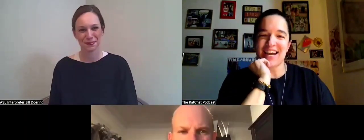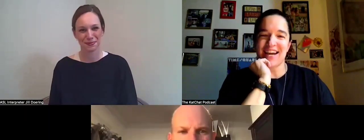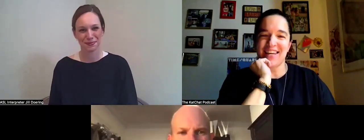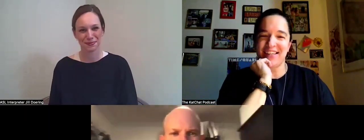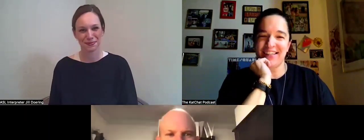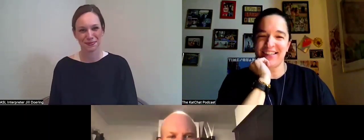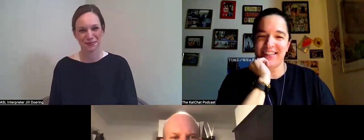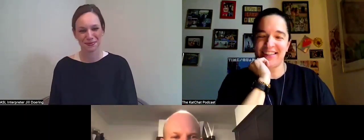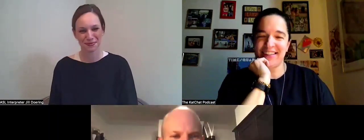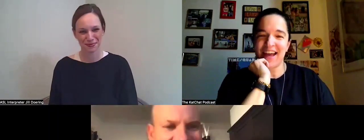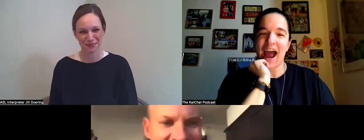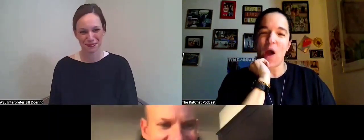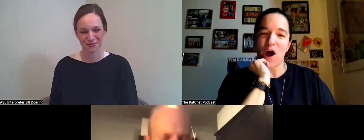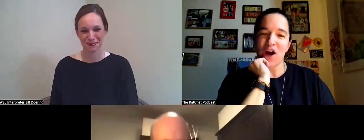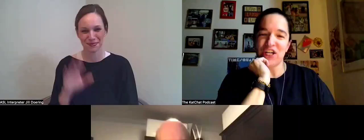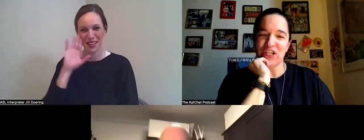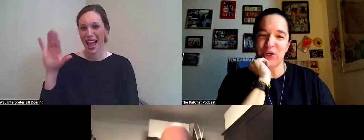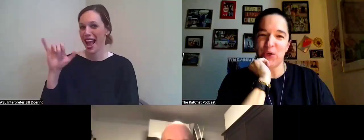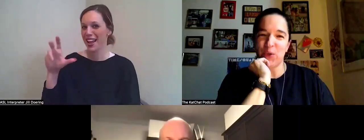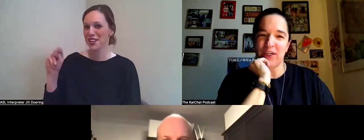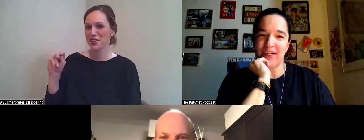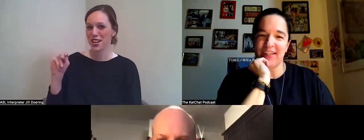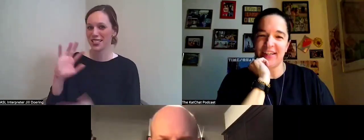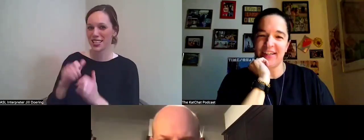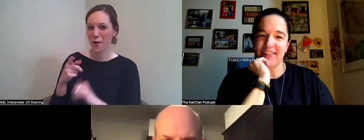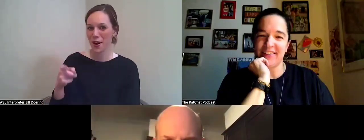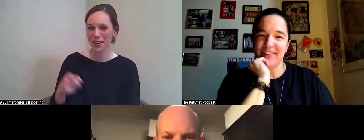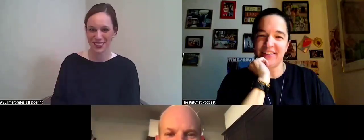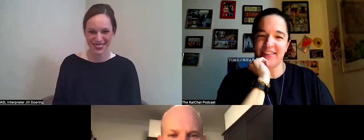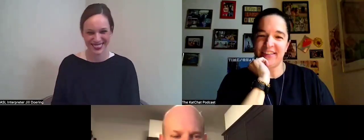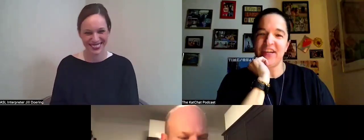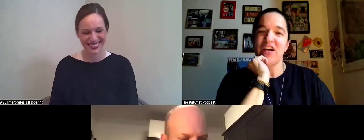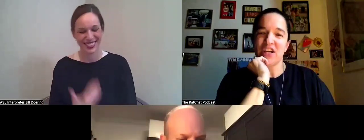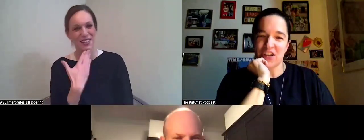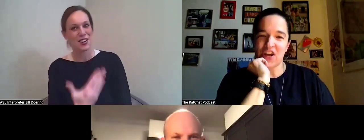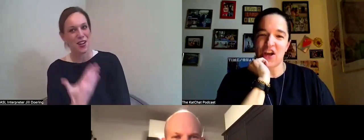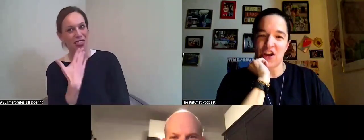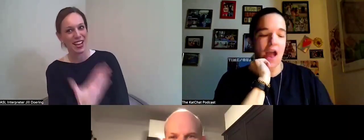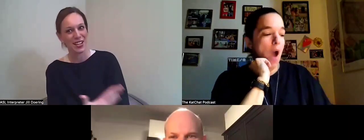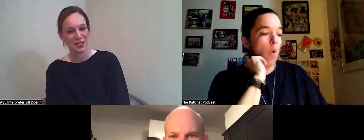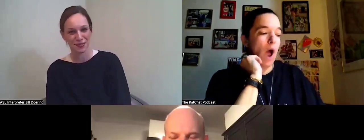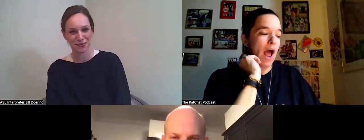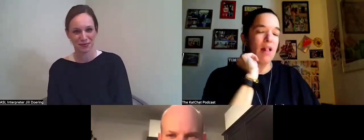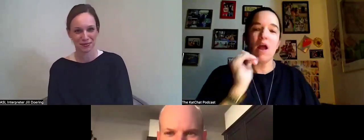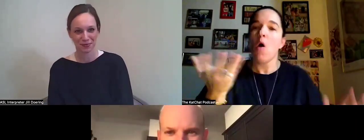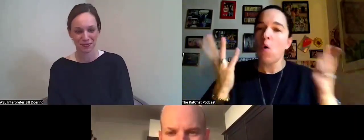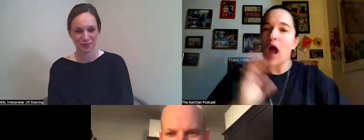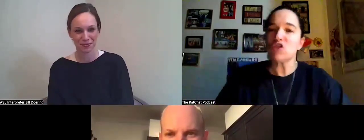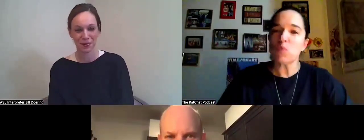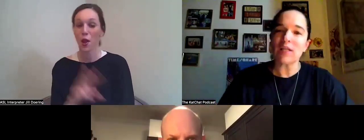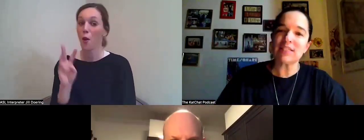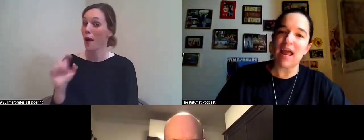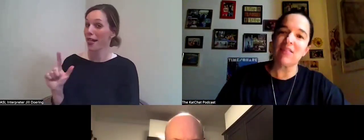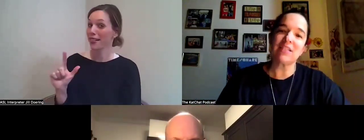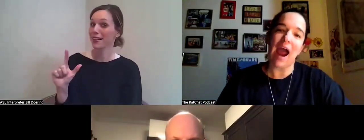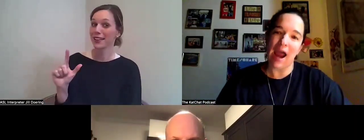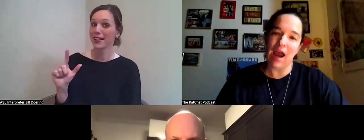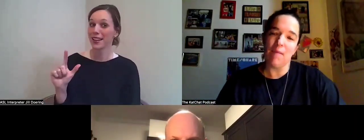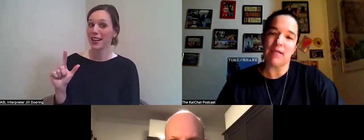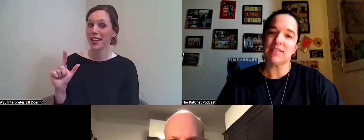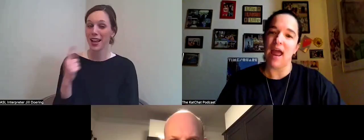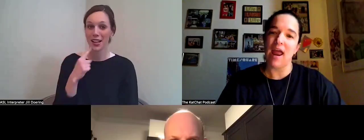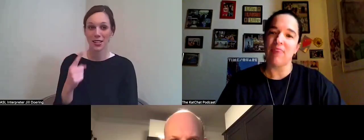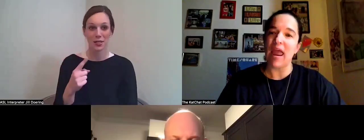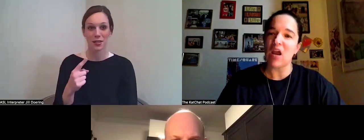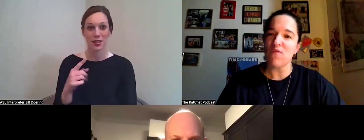Hi, Jason. How Hey, are Kat. you? Good, thank you. Good. Well, I just wanted to take the